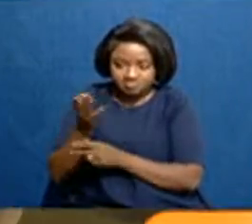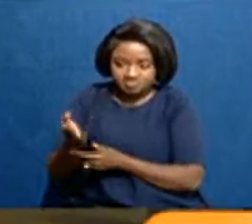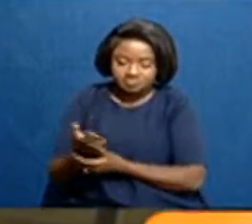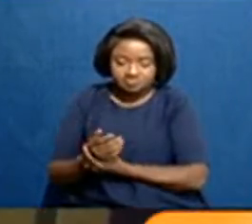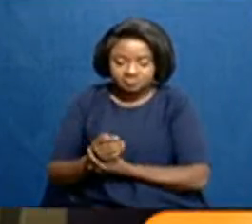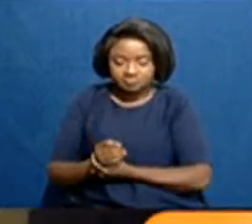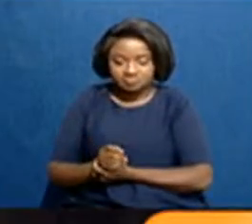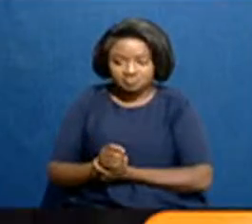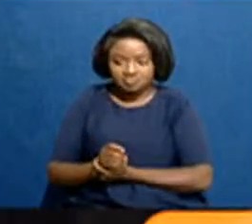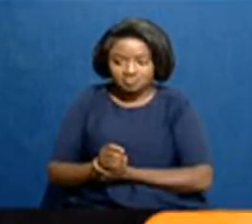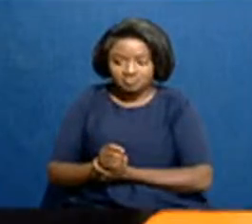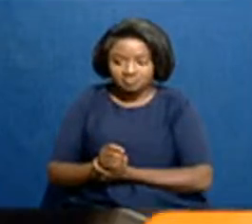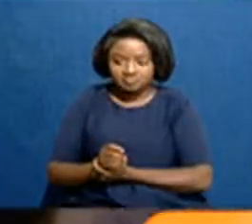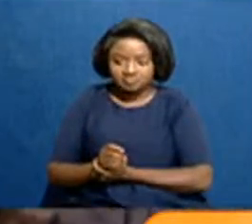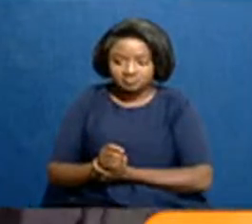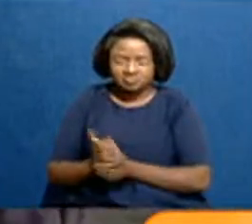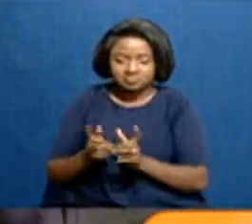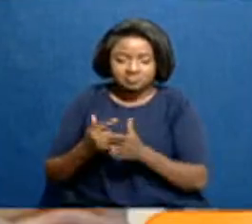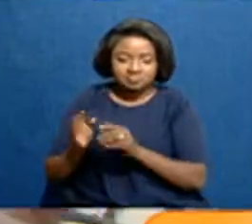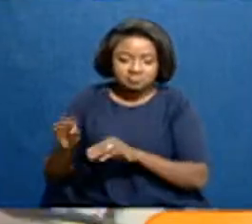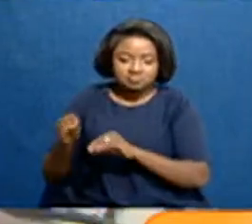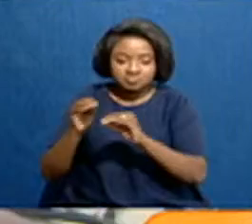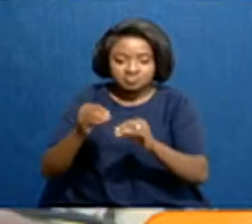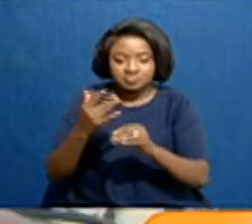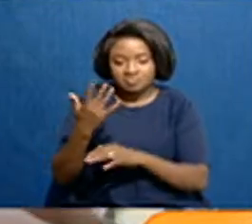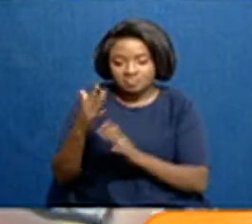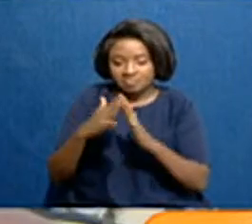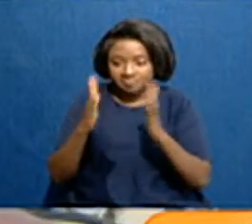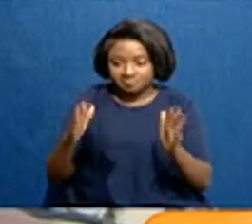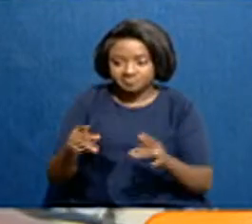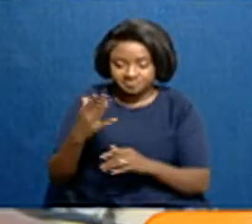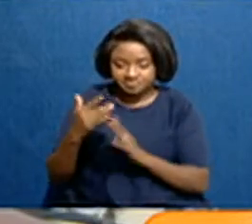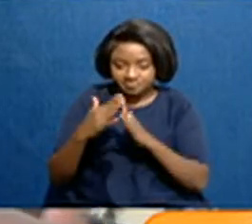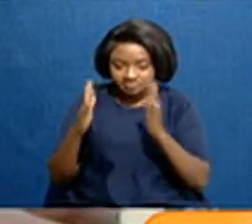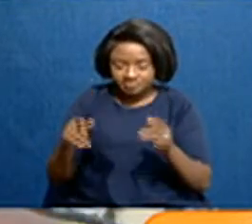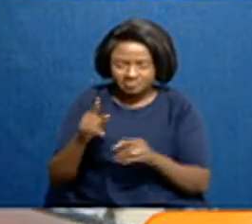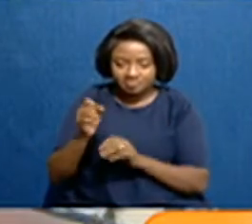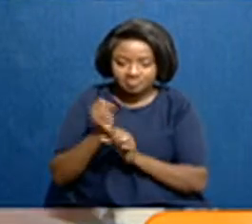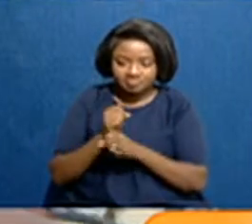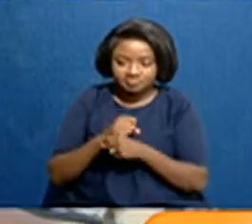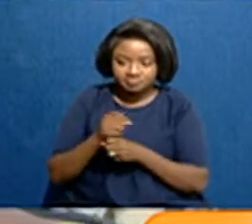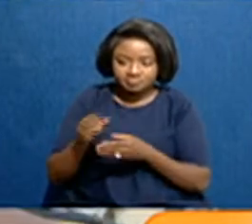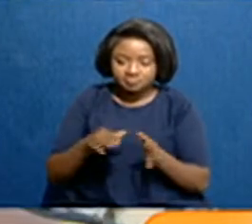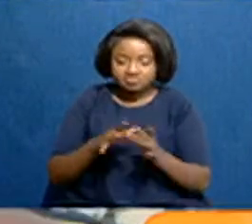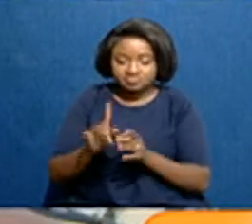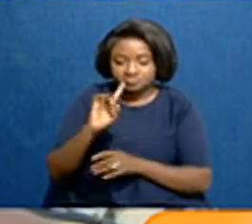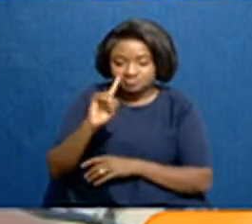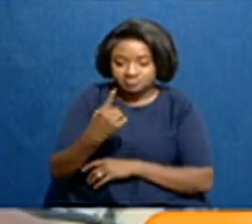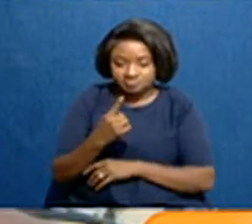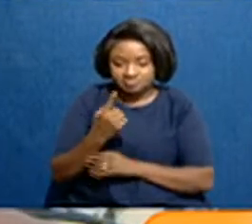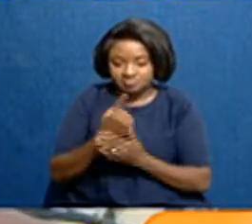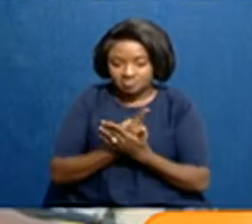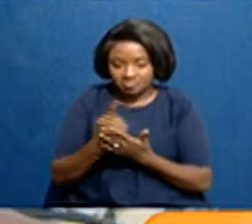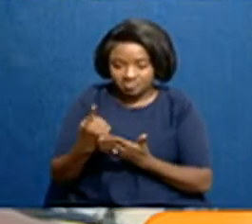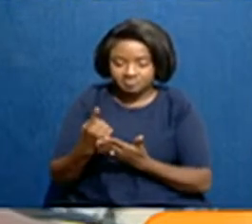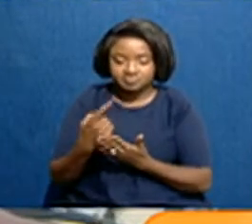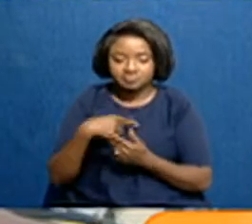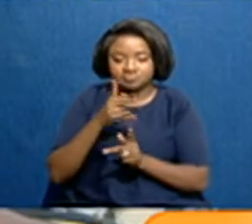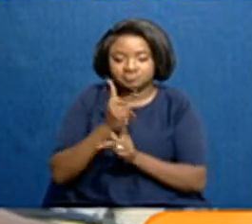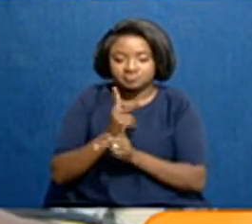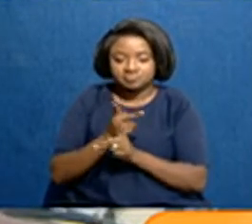chamber, you go to the greenhouse. This greenhouse is customized in a way. The first 1 week, they will stay under the